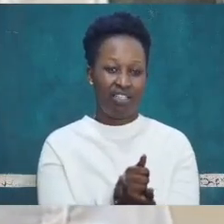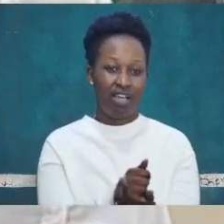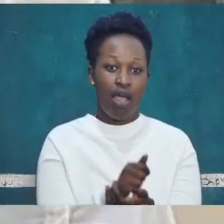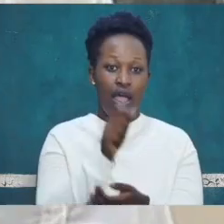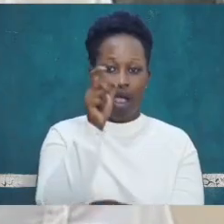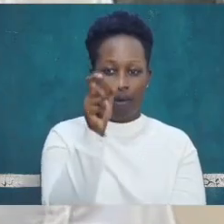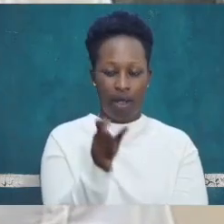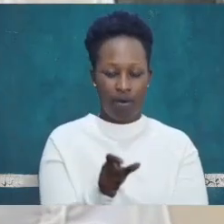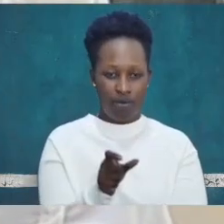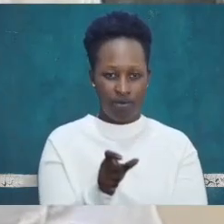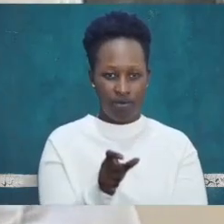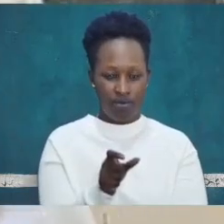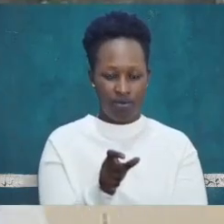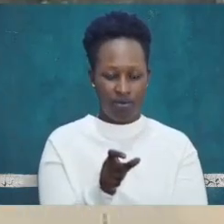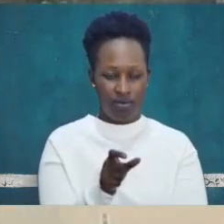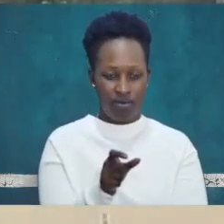human